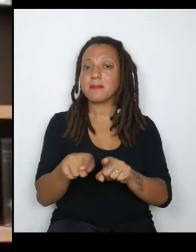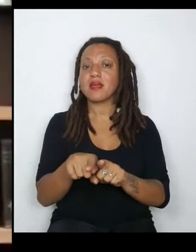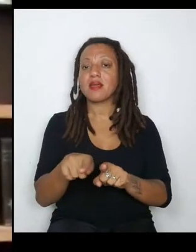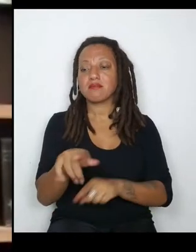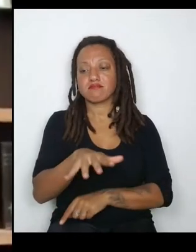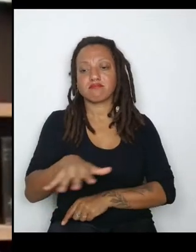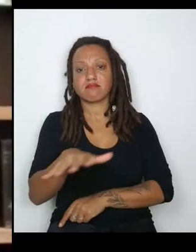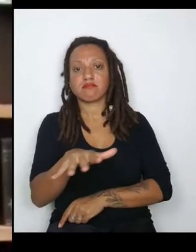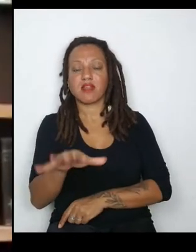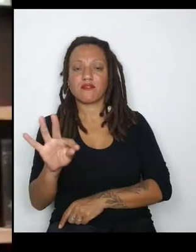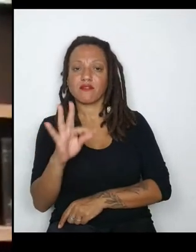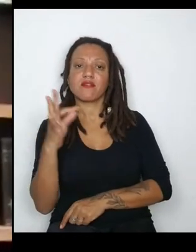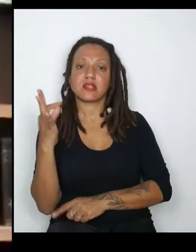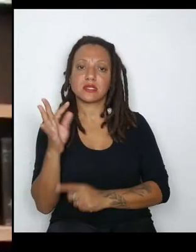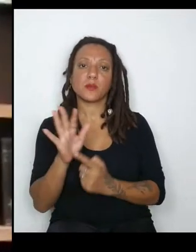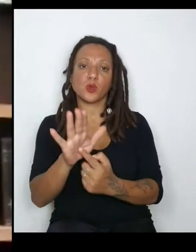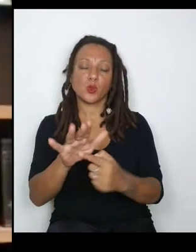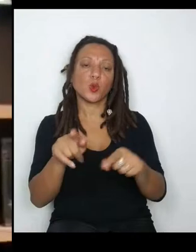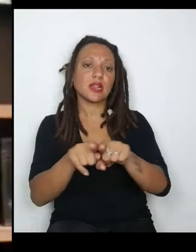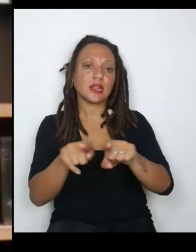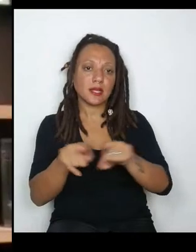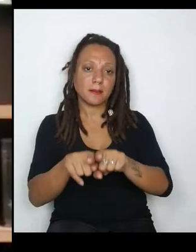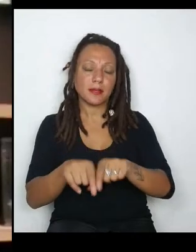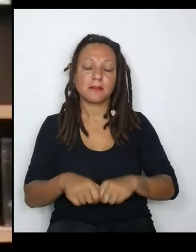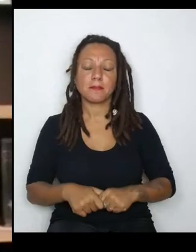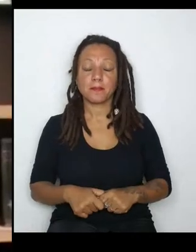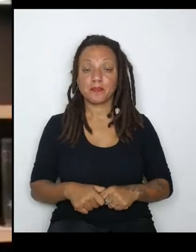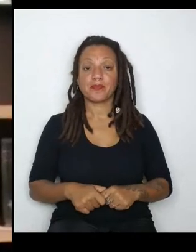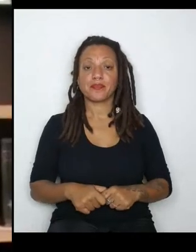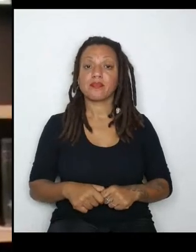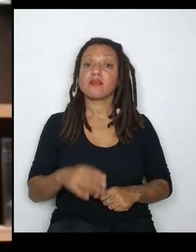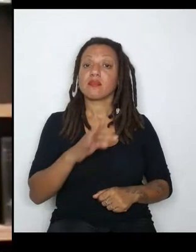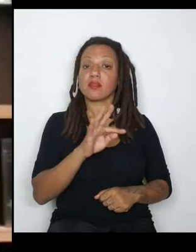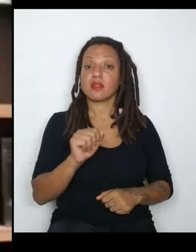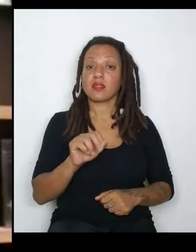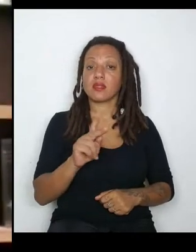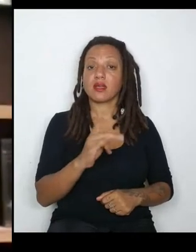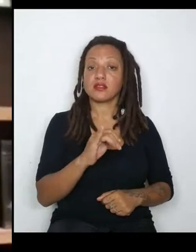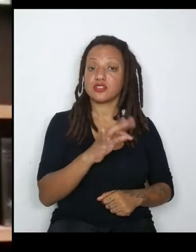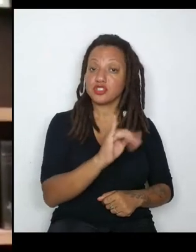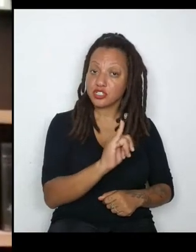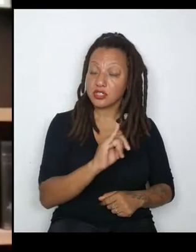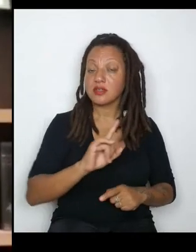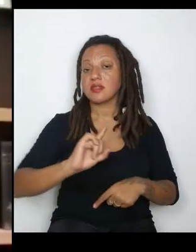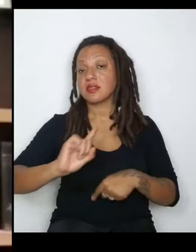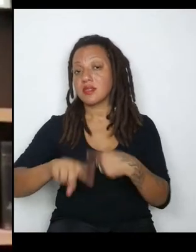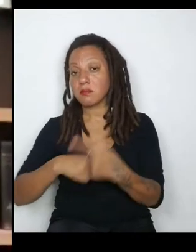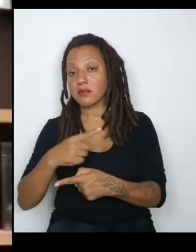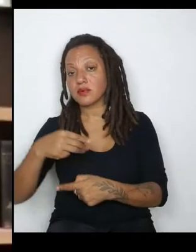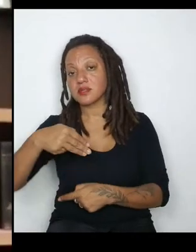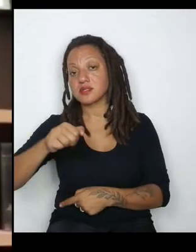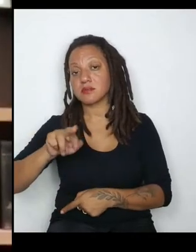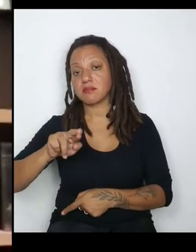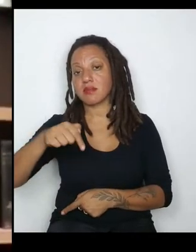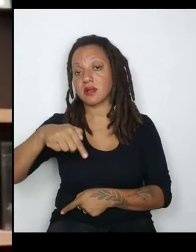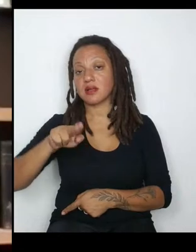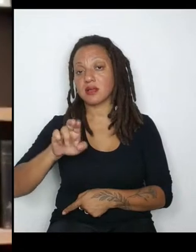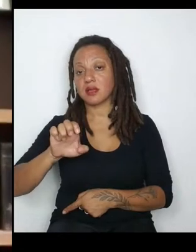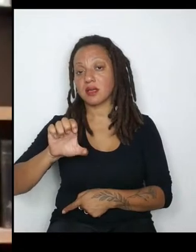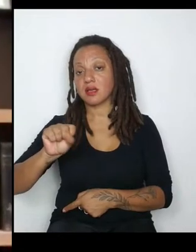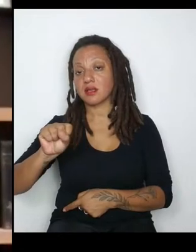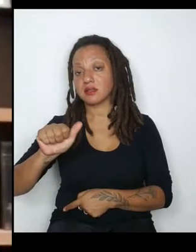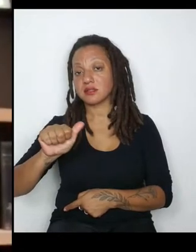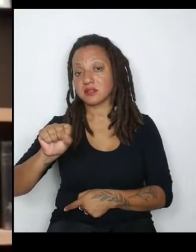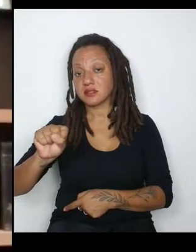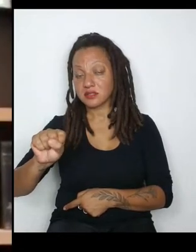tahiti and subsequently into the marquises so um if he himself wasn't recognized or misrecognized as a mahu he